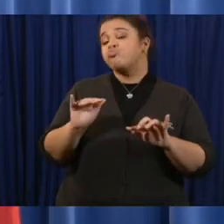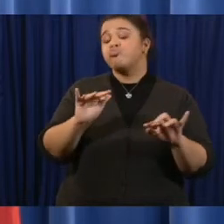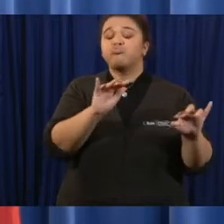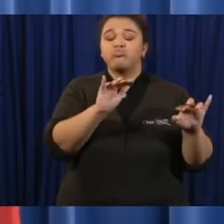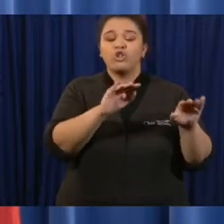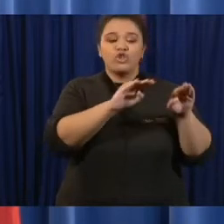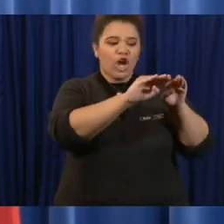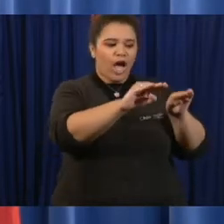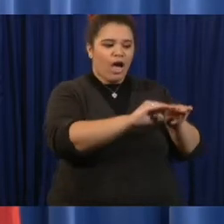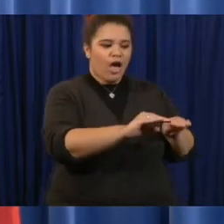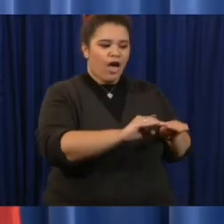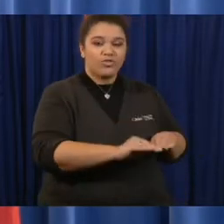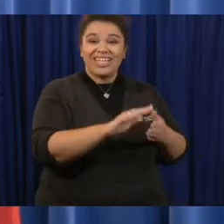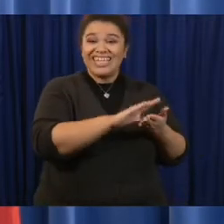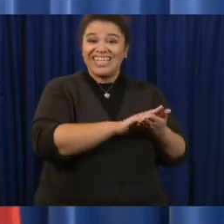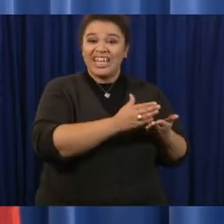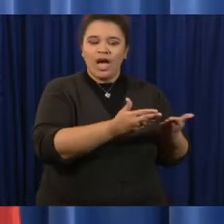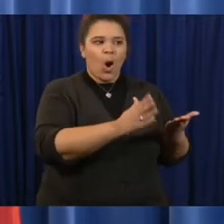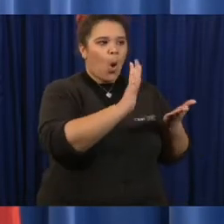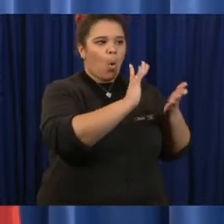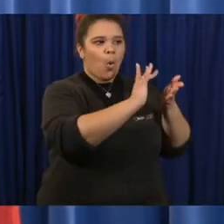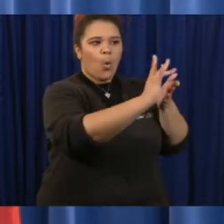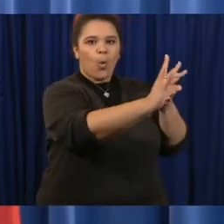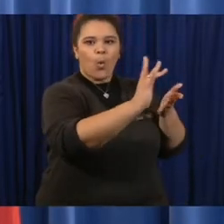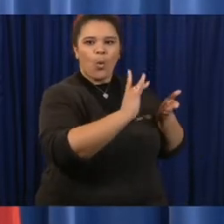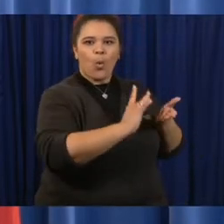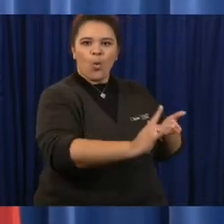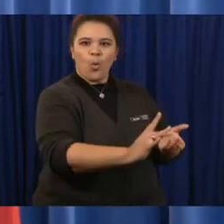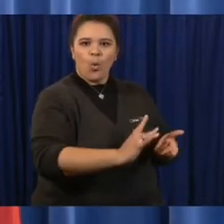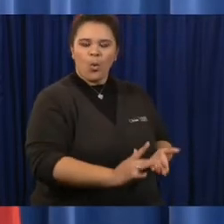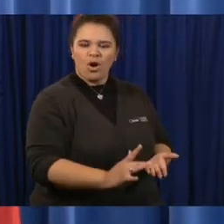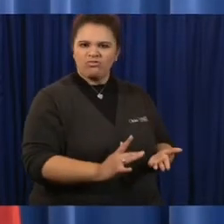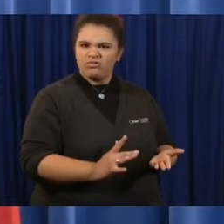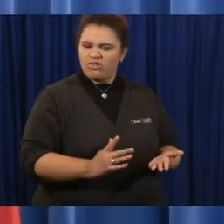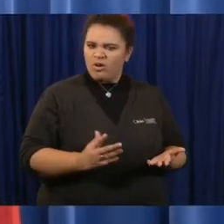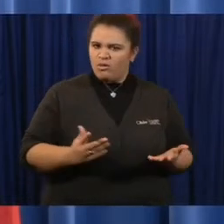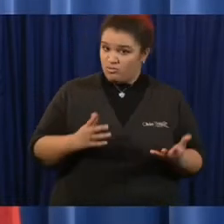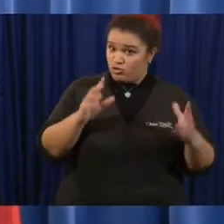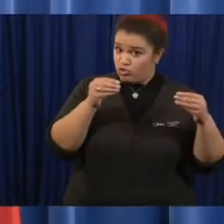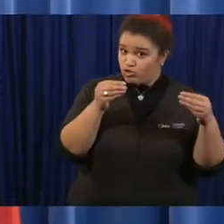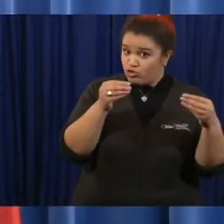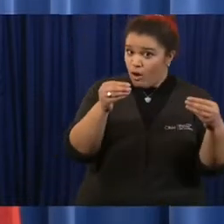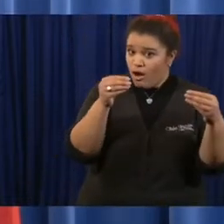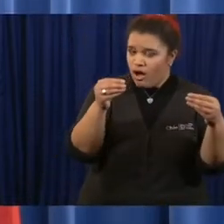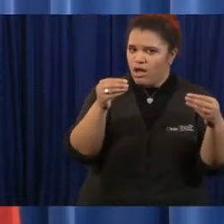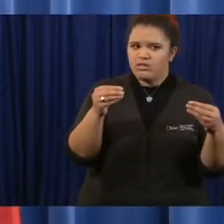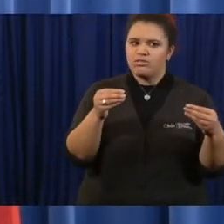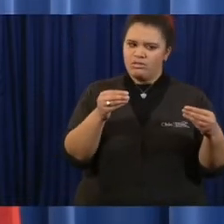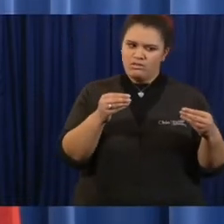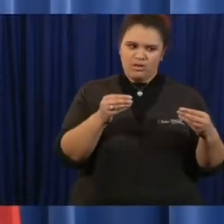ready for businesses who need to get these supplies, and what can companies do if they can't get it?